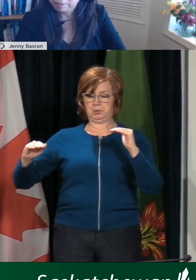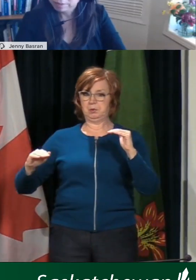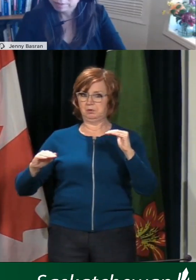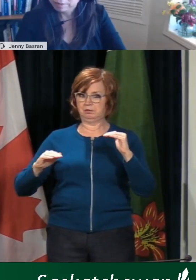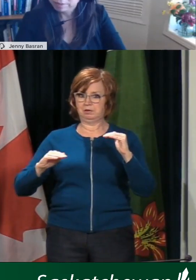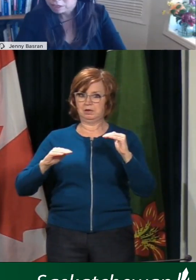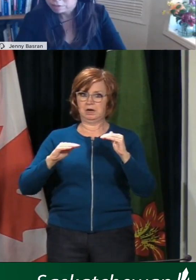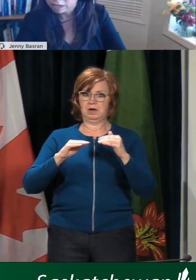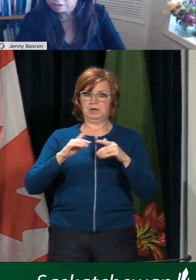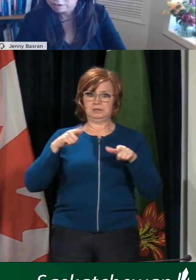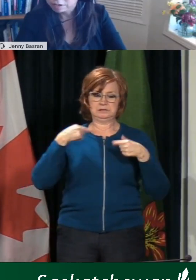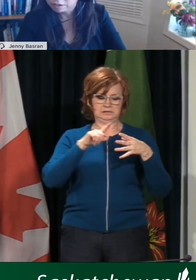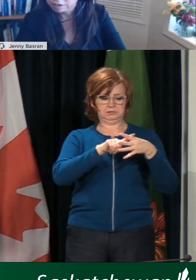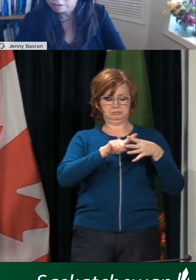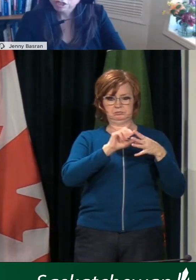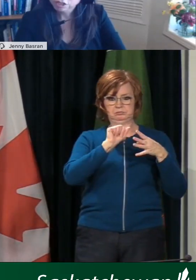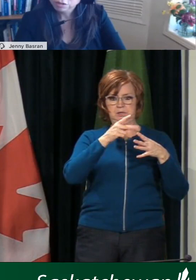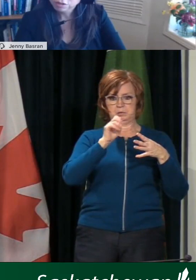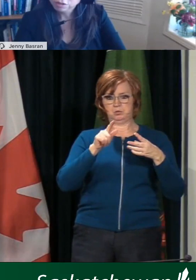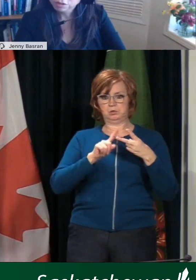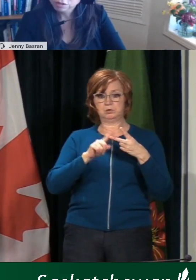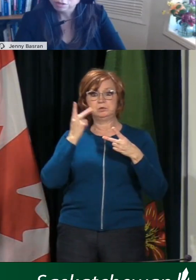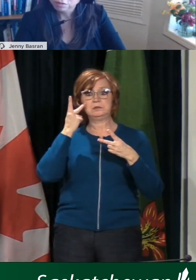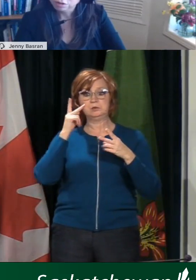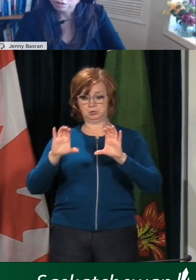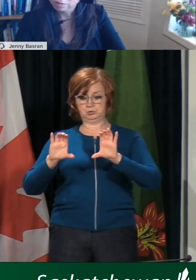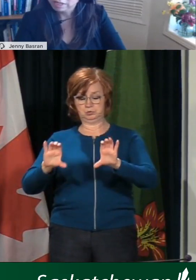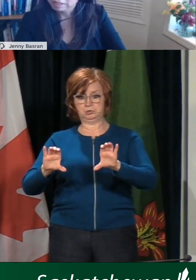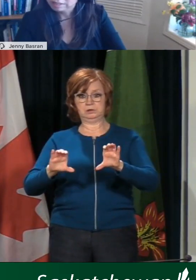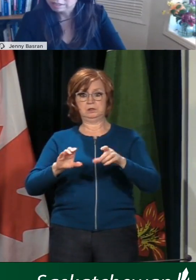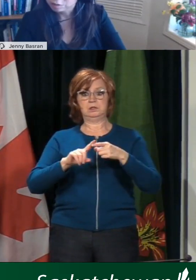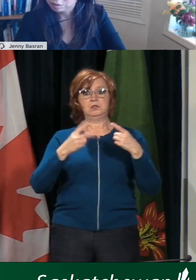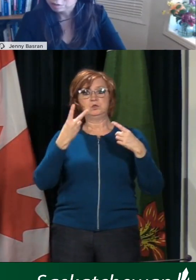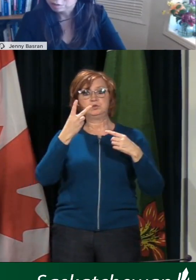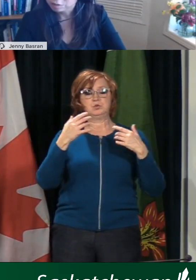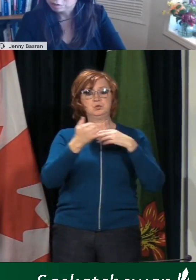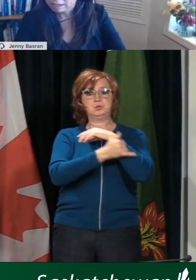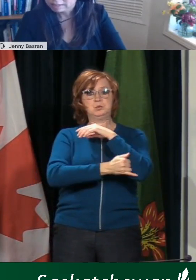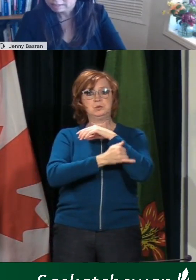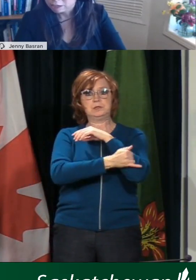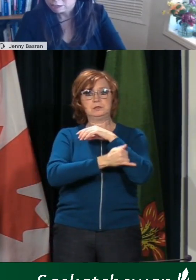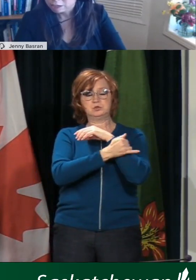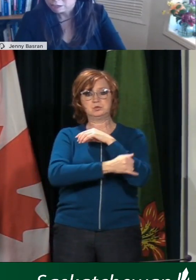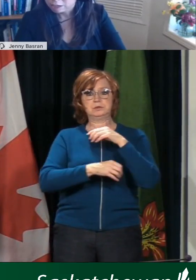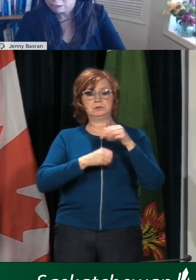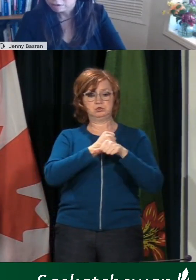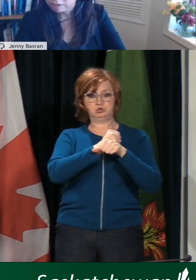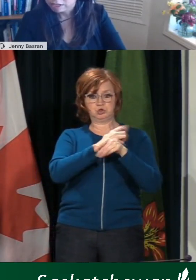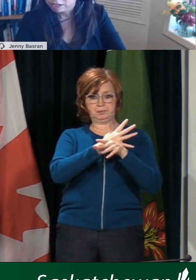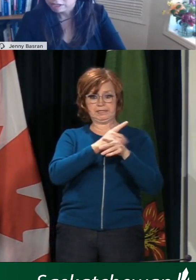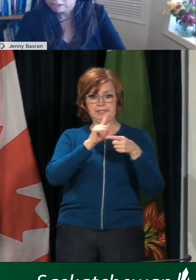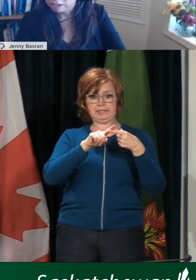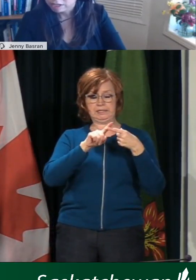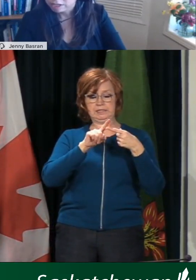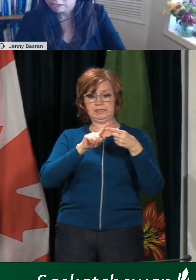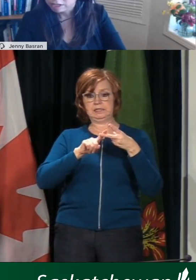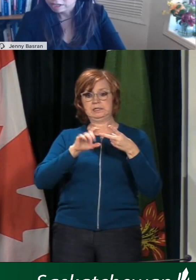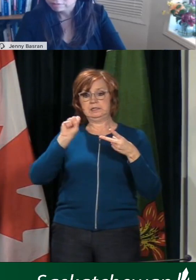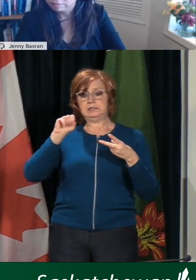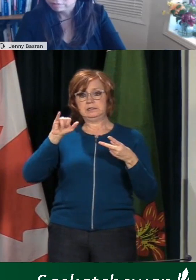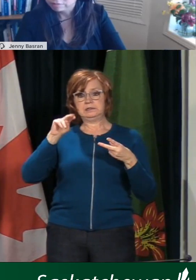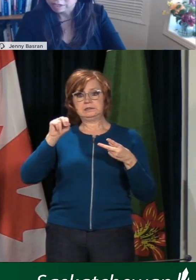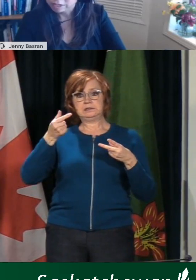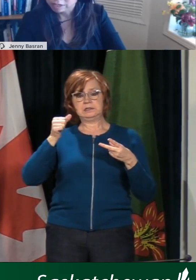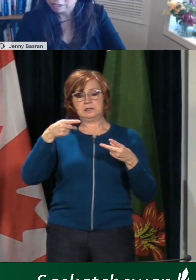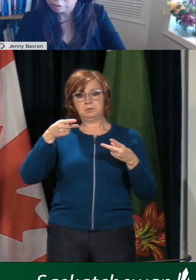bottom below that, you can see 2 charts that show Germany and Singapore as examples of how they've reduced their effective